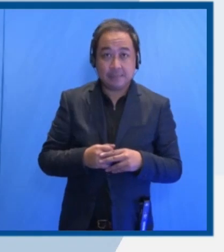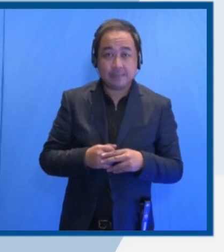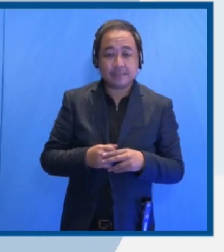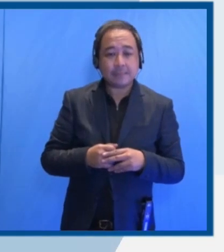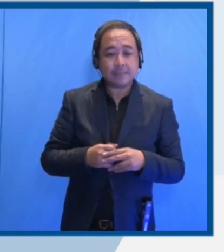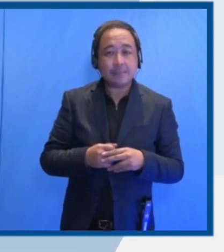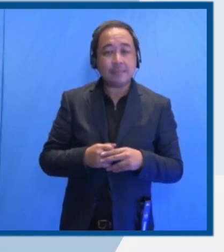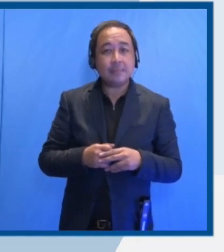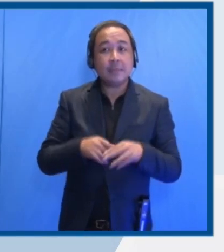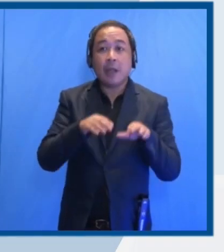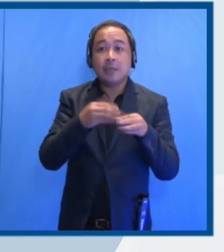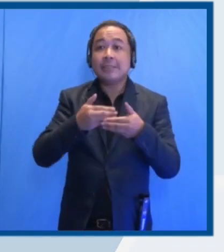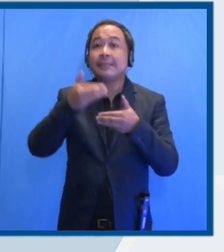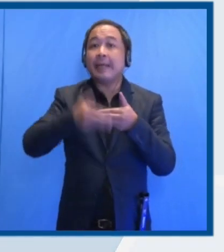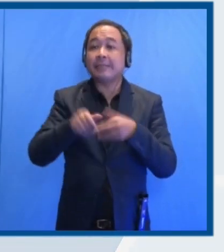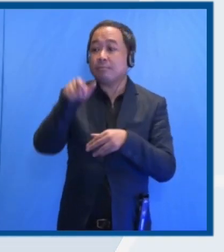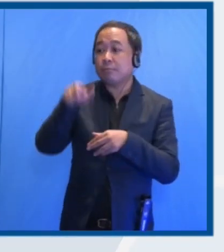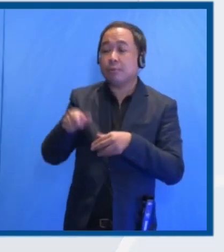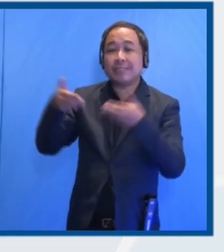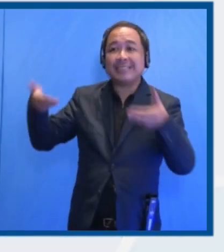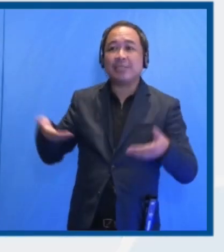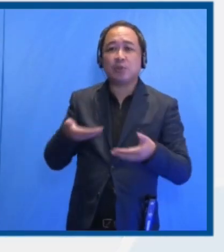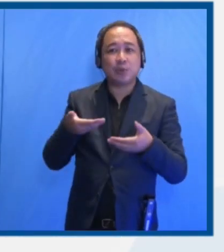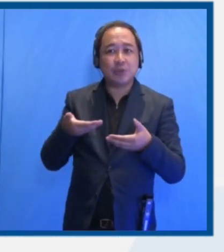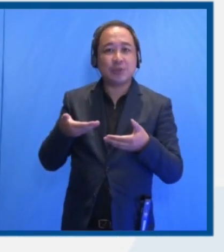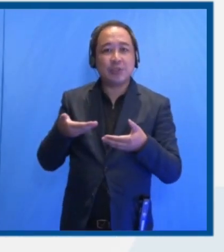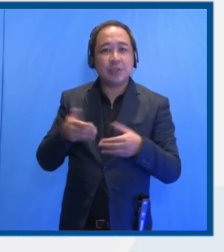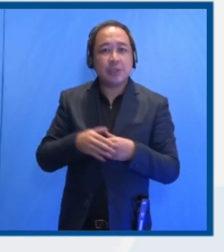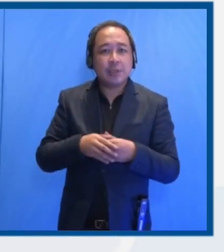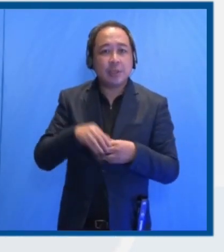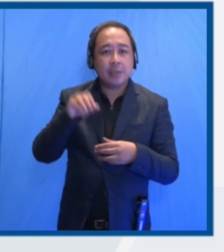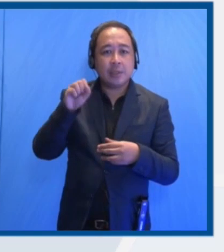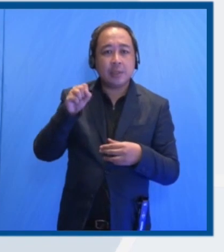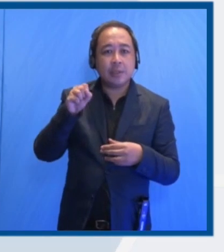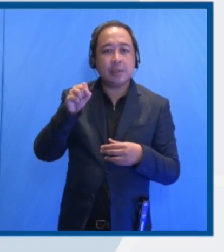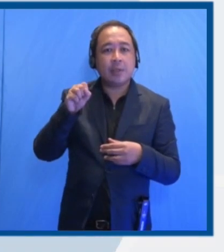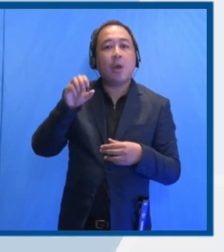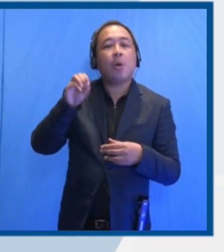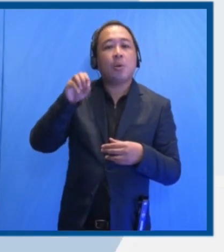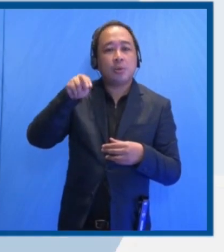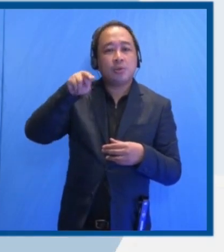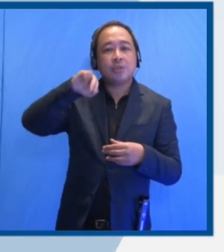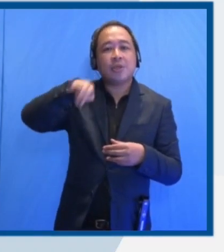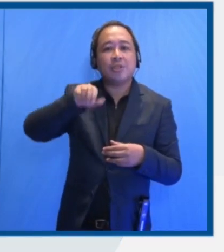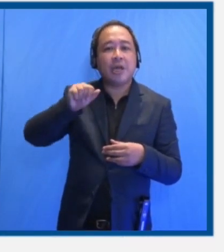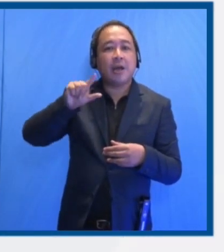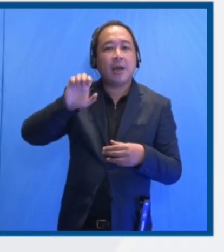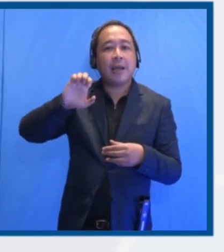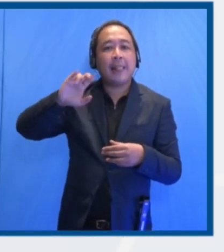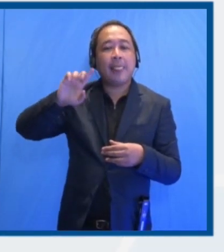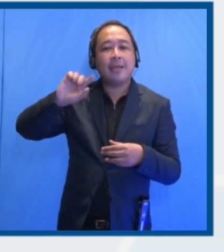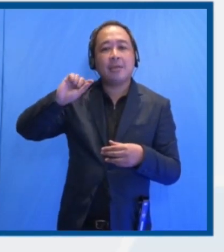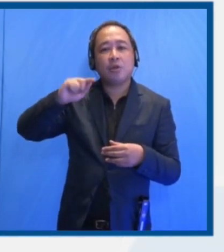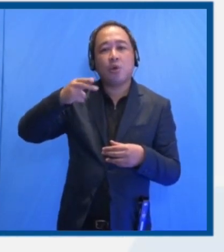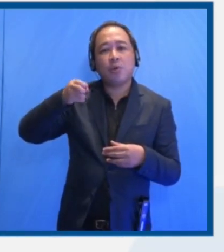And I also have the pleasure of introducing Ms. Sonja Layton Kon, who is the Acting Deputy